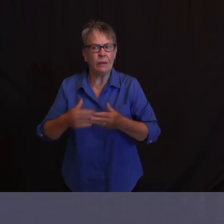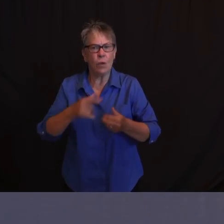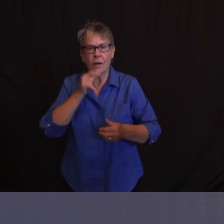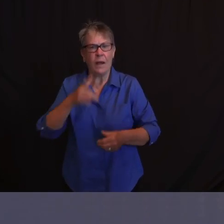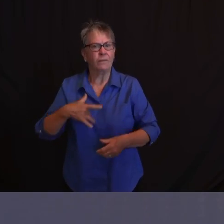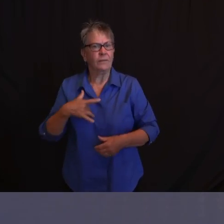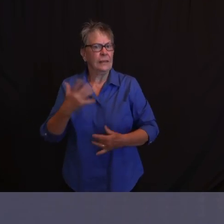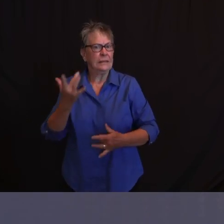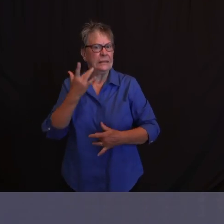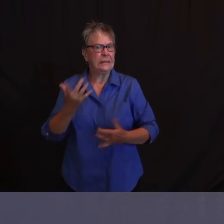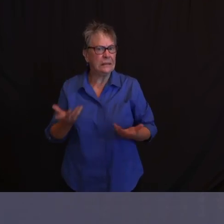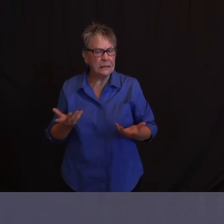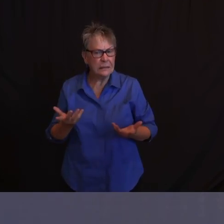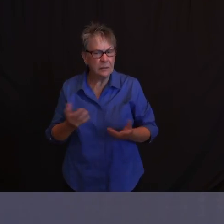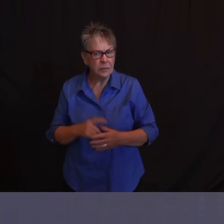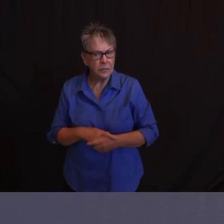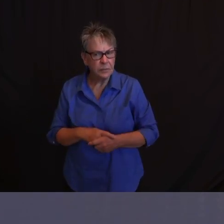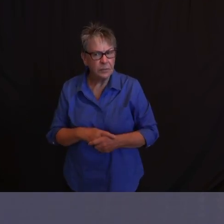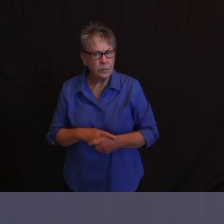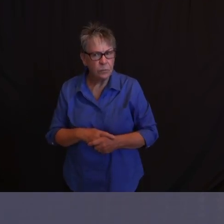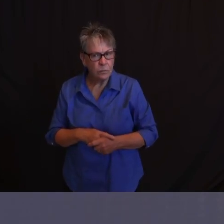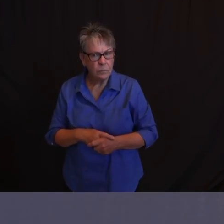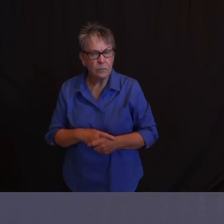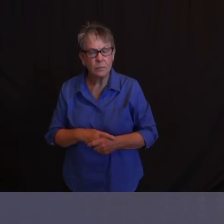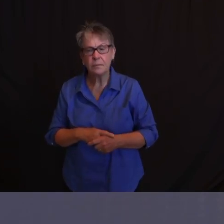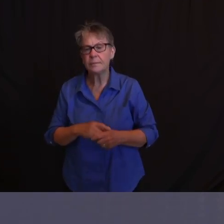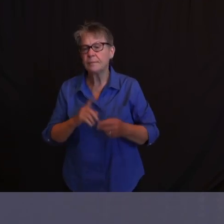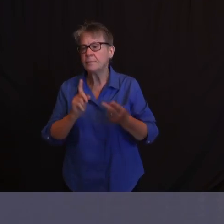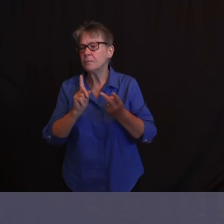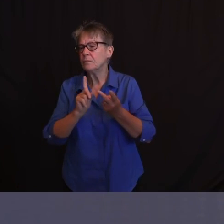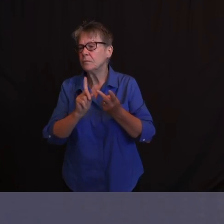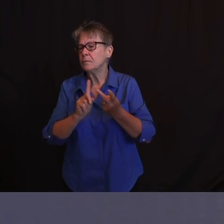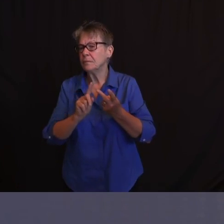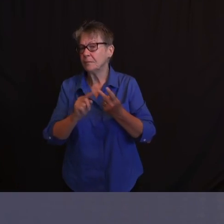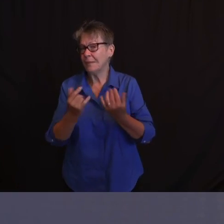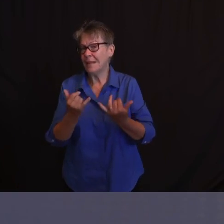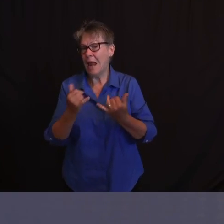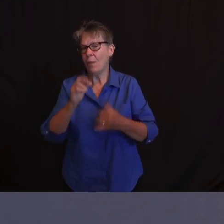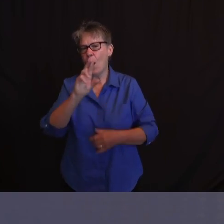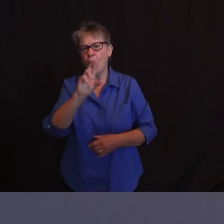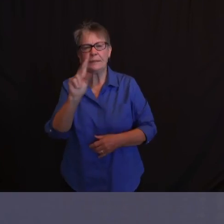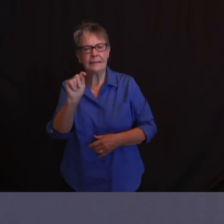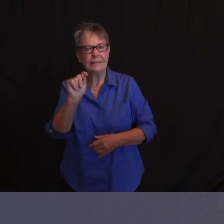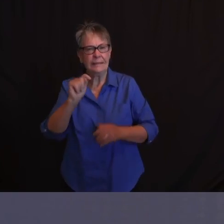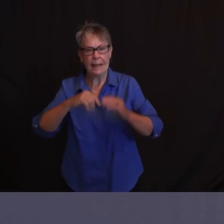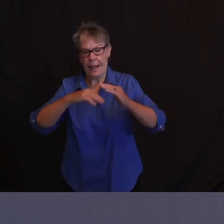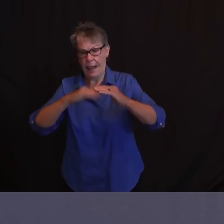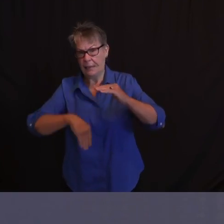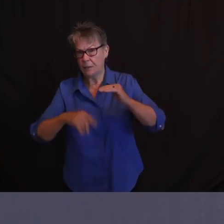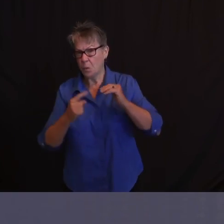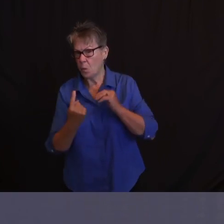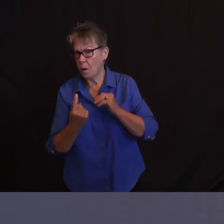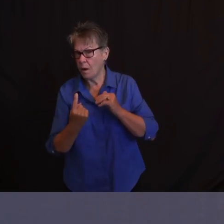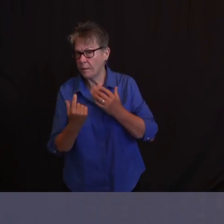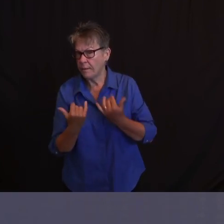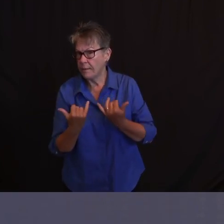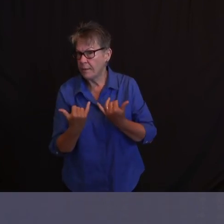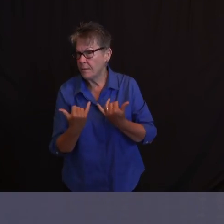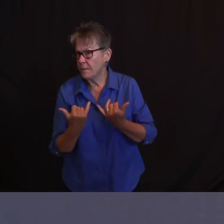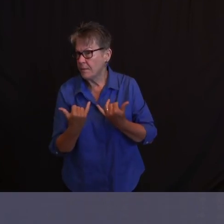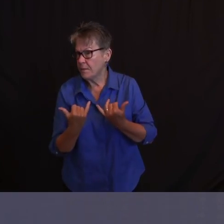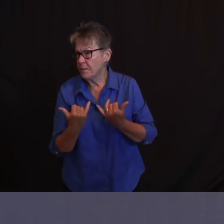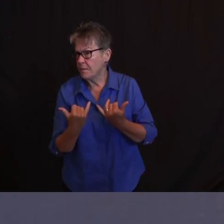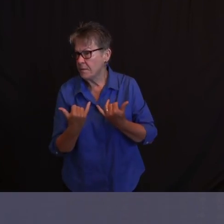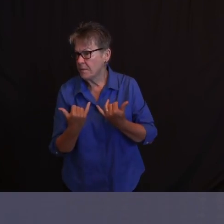below 1% at the end of last week. It's 0.91 today, which is quite low. The positivity